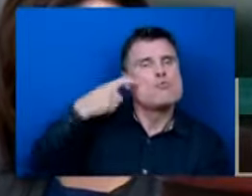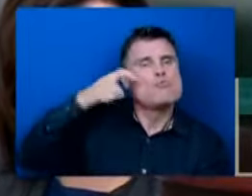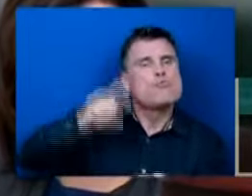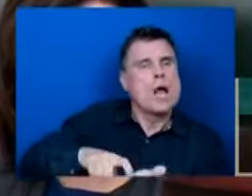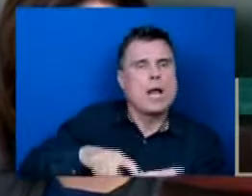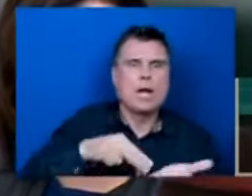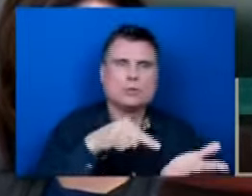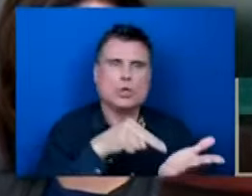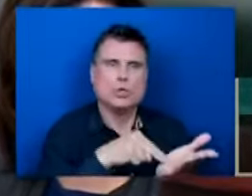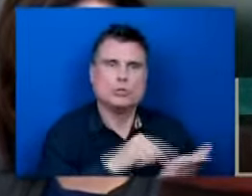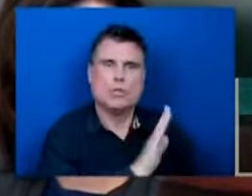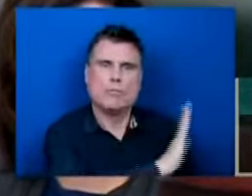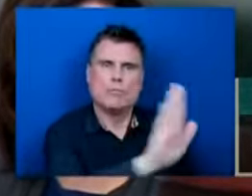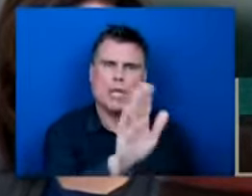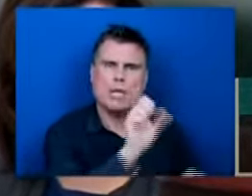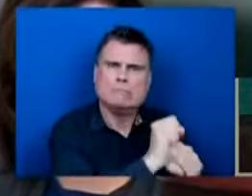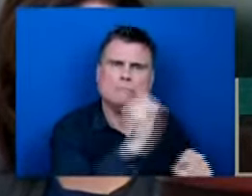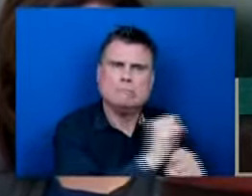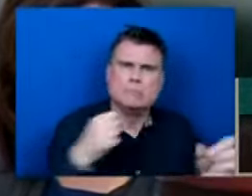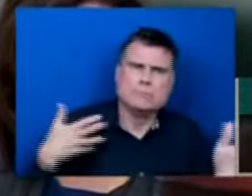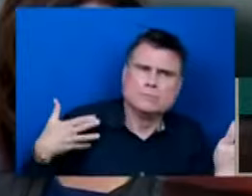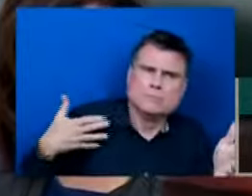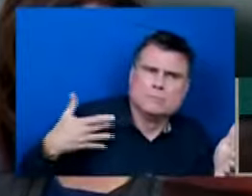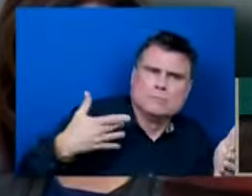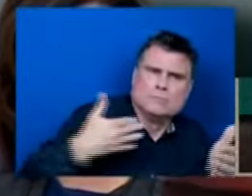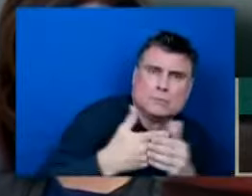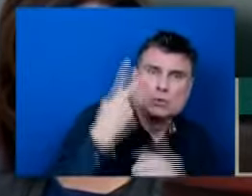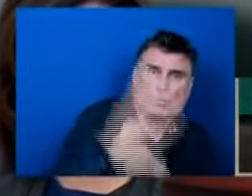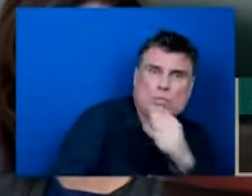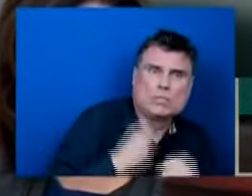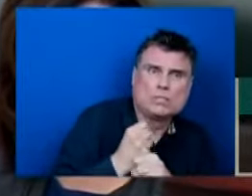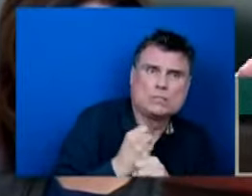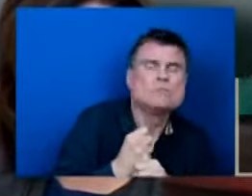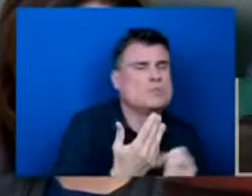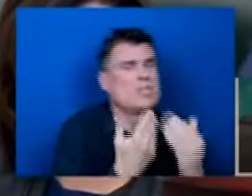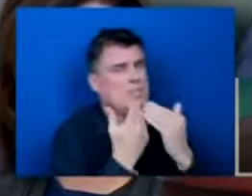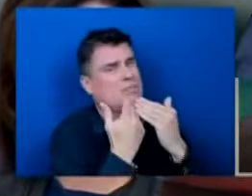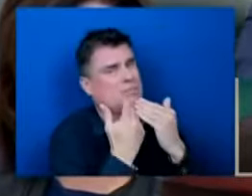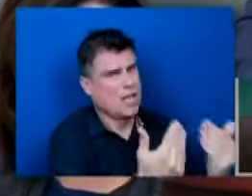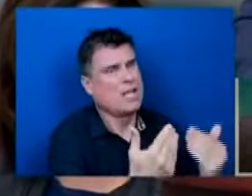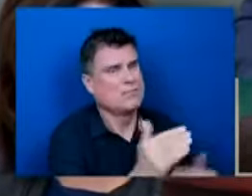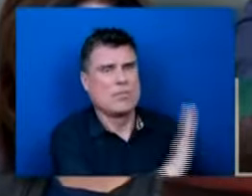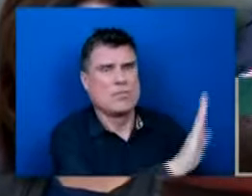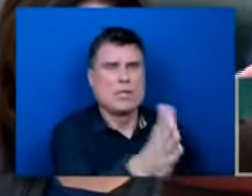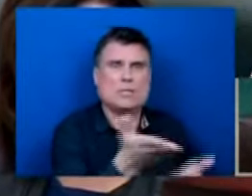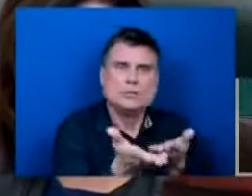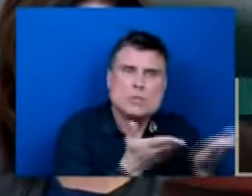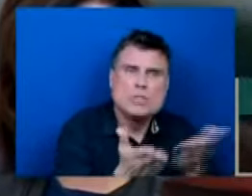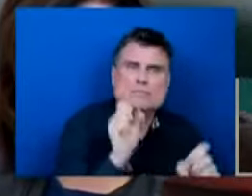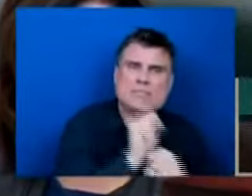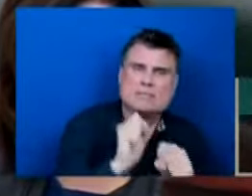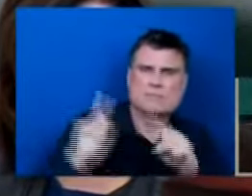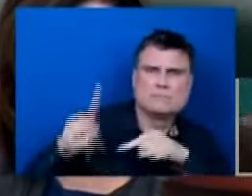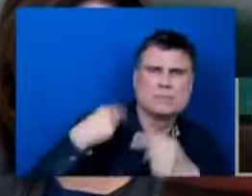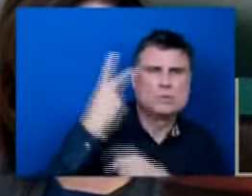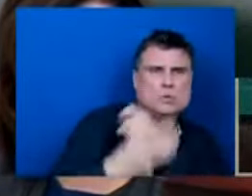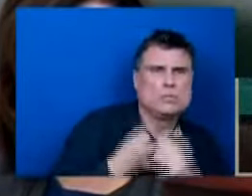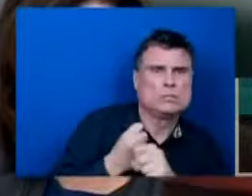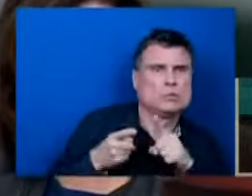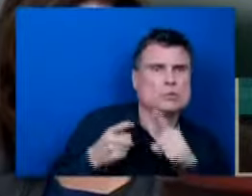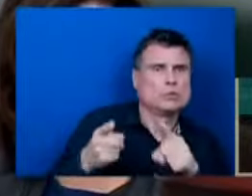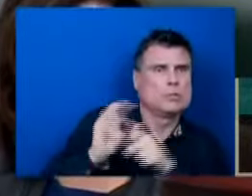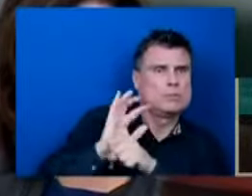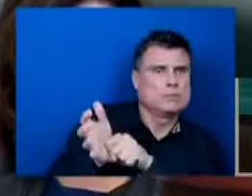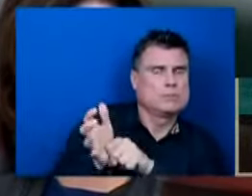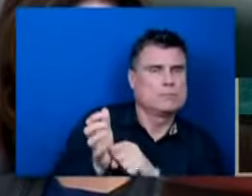sacrificial service over these past 2 years. Along with providing stability to our healthcare system, this agreement also